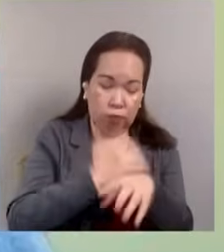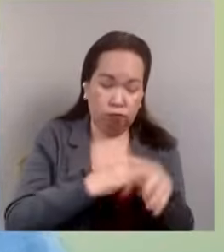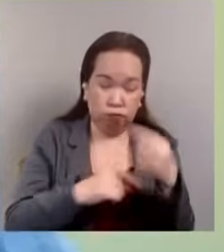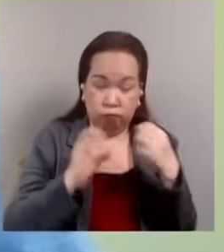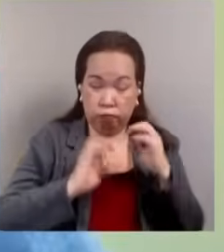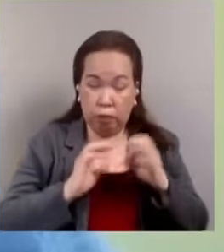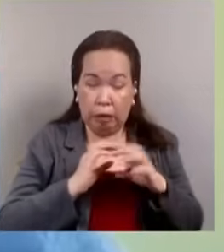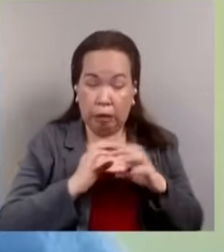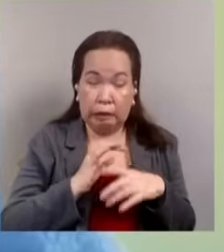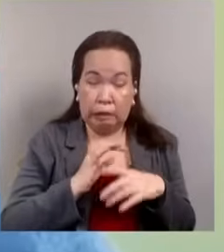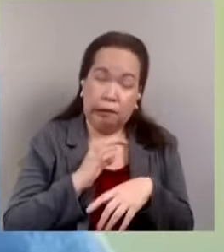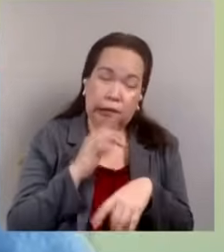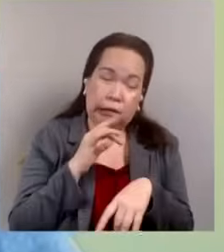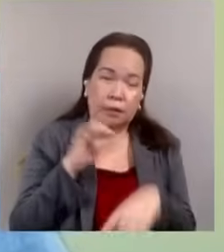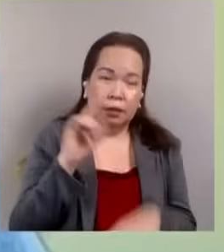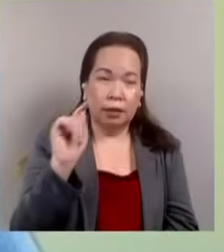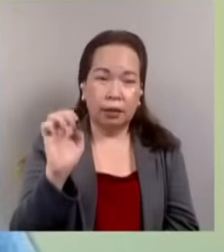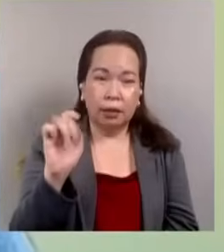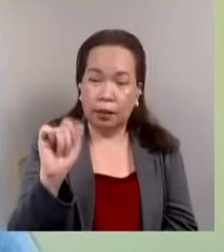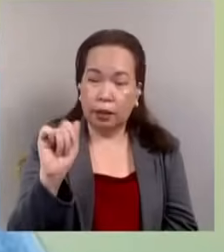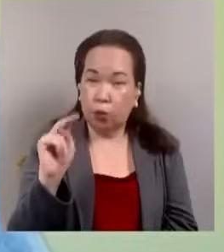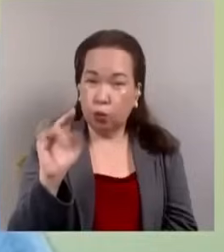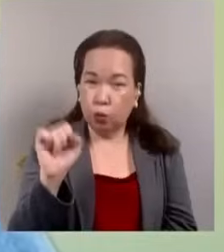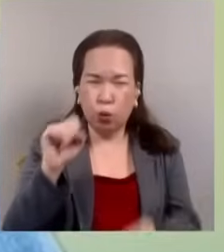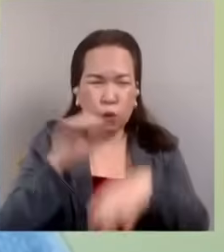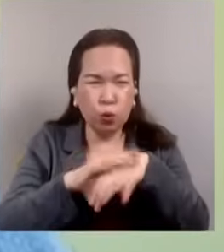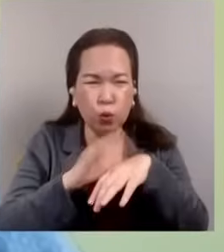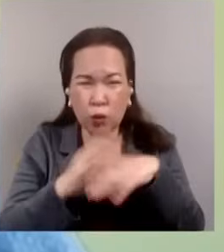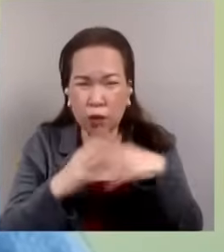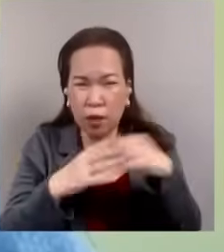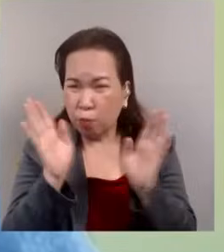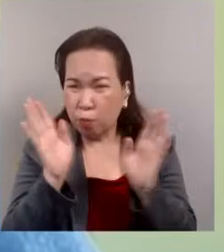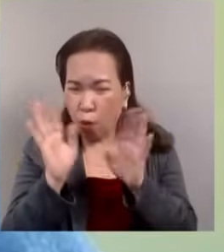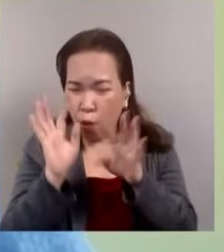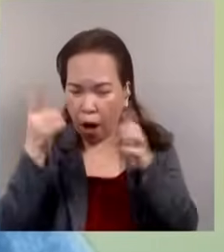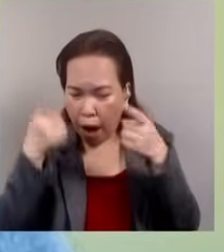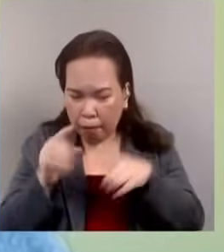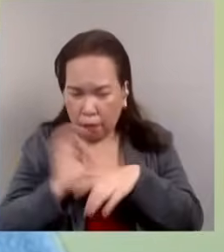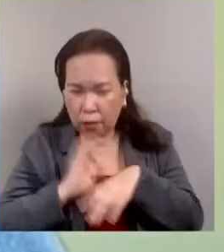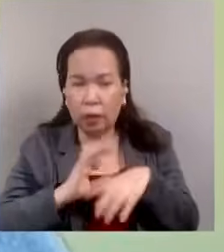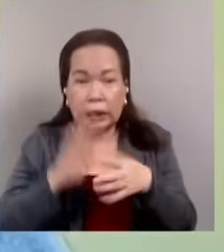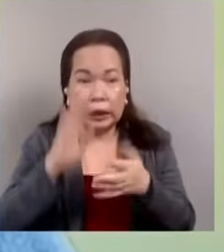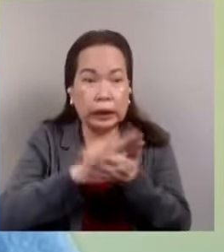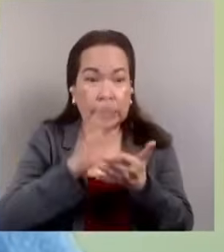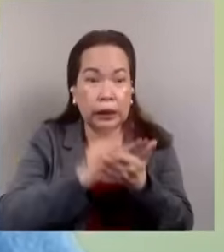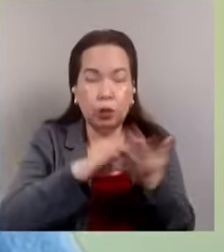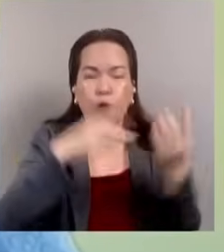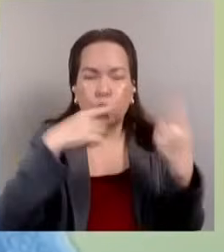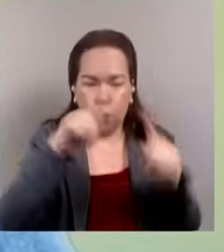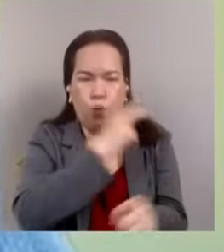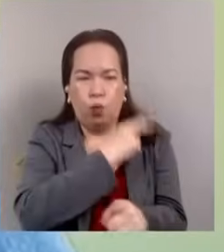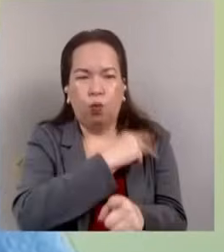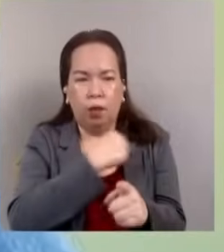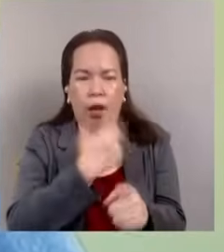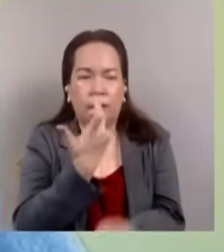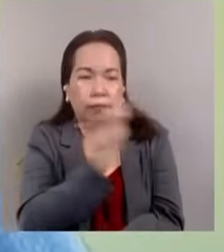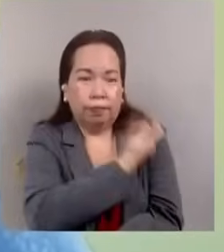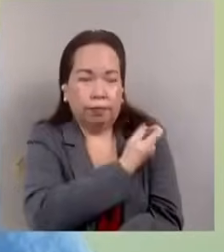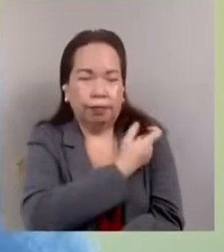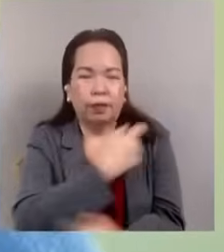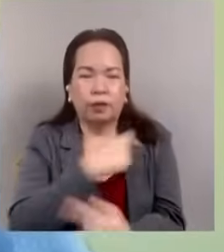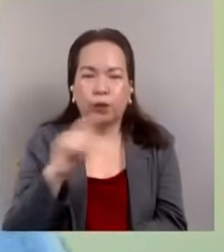kahit maliit po, pumunta kayo sa emergency department para malinis ang sugat at mabigyan kayo ng booster shot ng